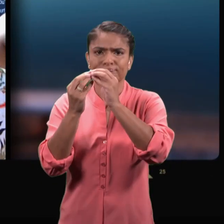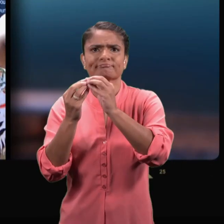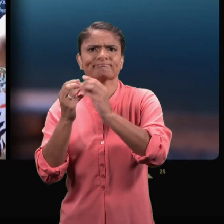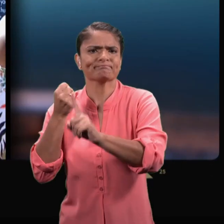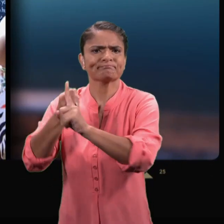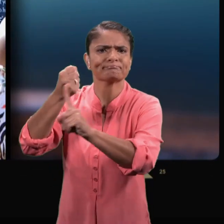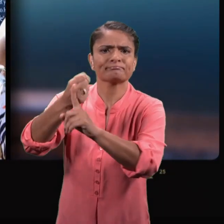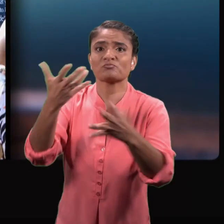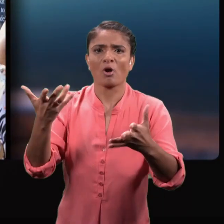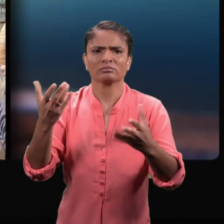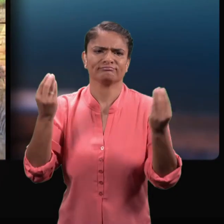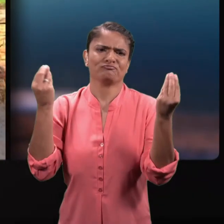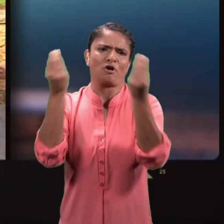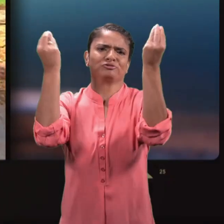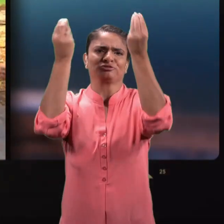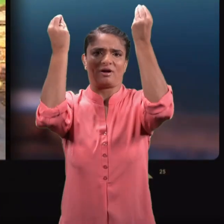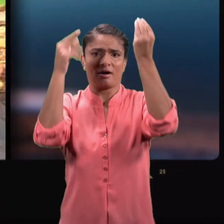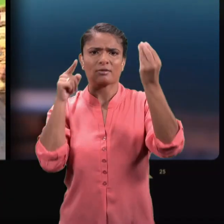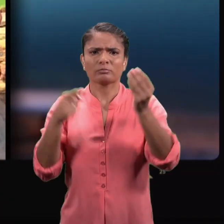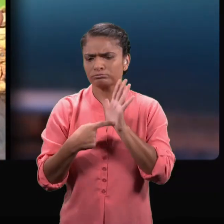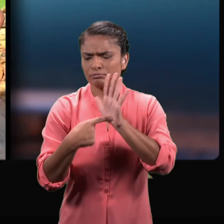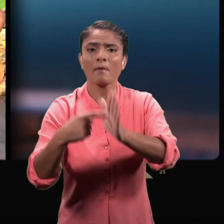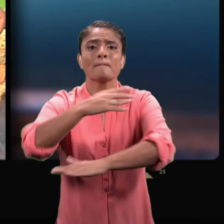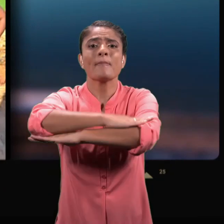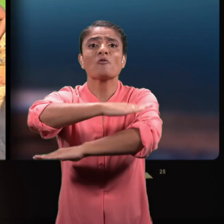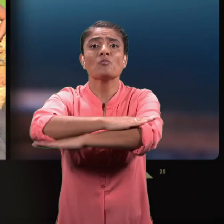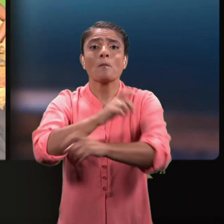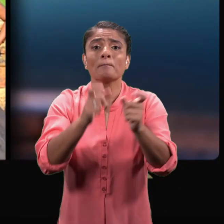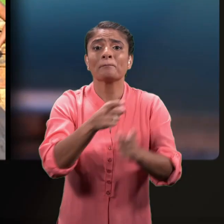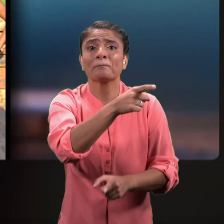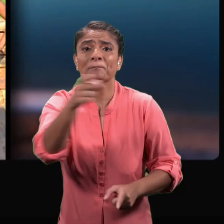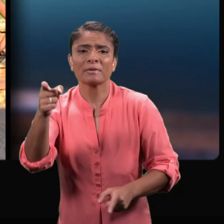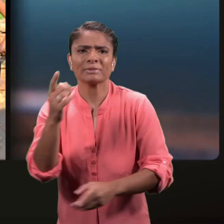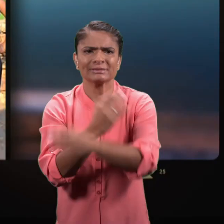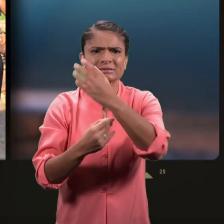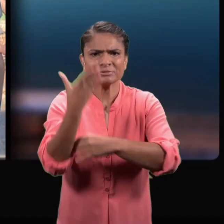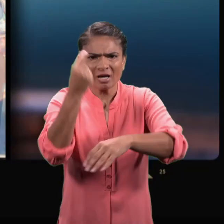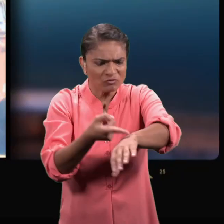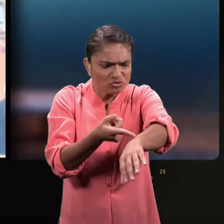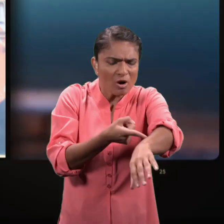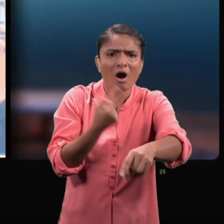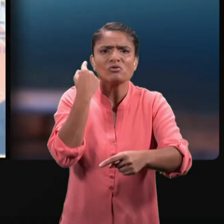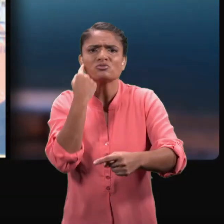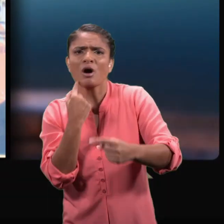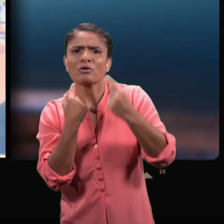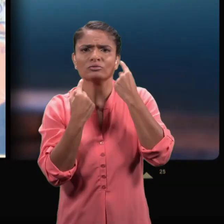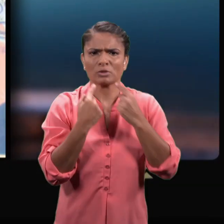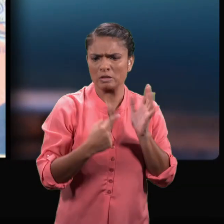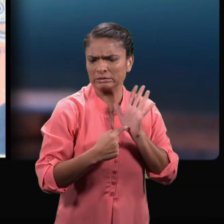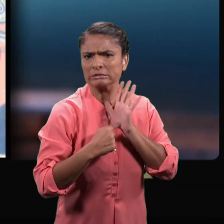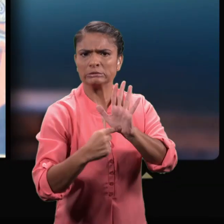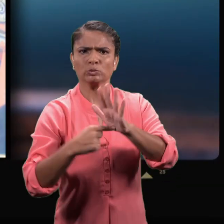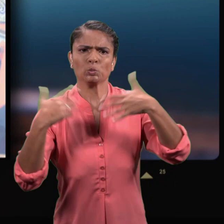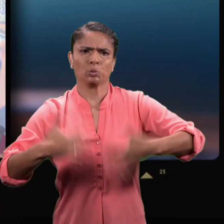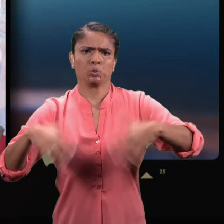Valentino founded a campaign called Rock Scars, which aims to provide a platform for people living with scars. The campaign has been well